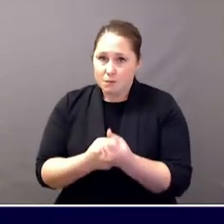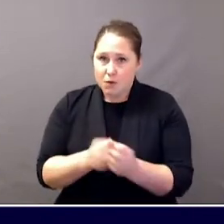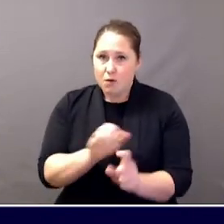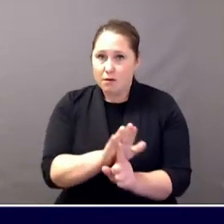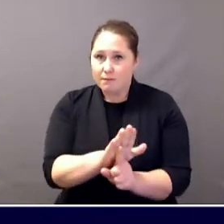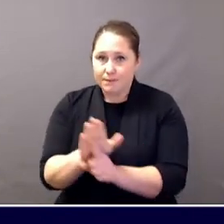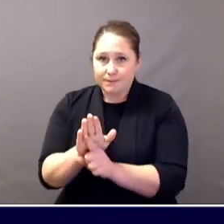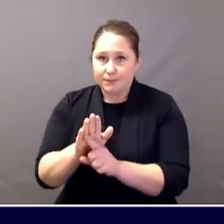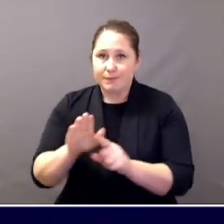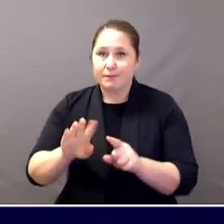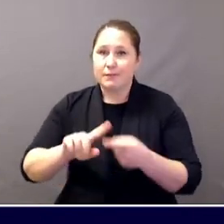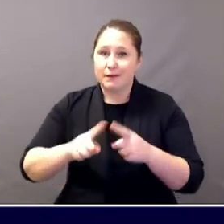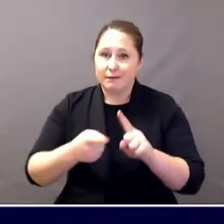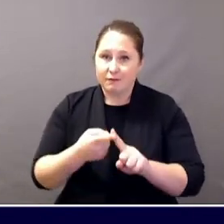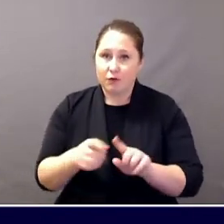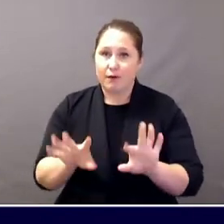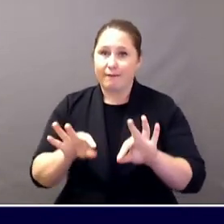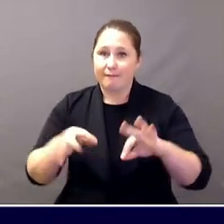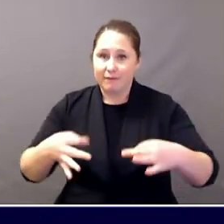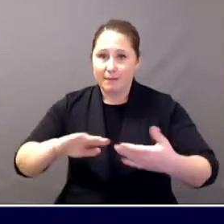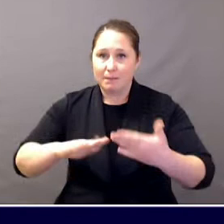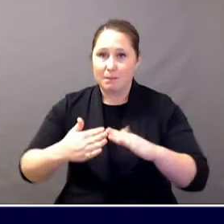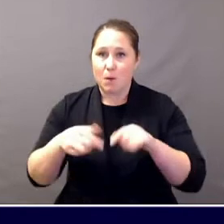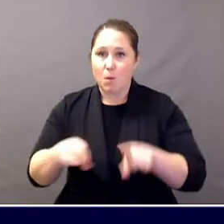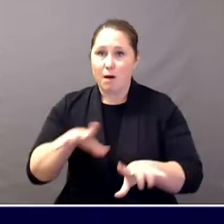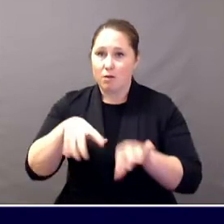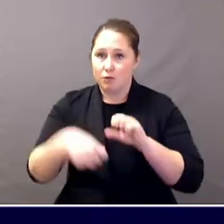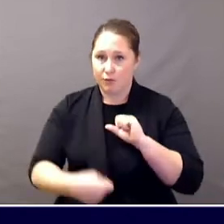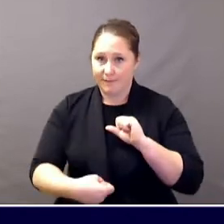loved ones during this very difficult time of grief.